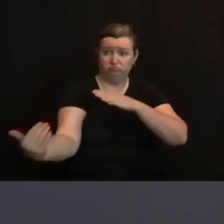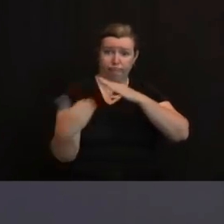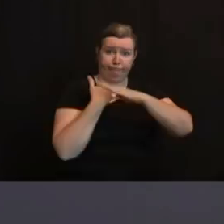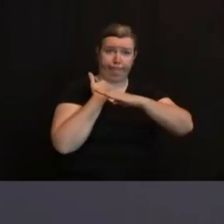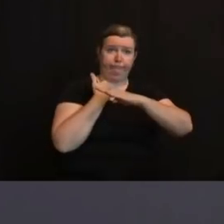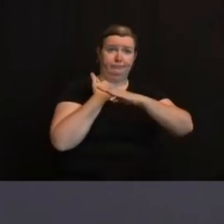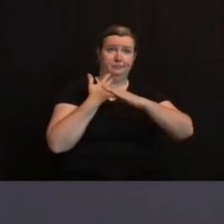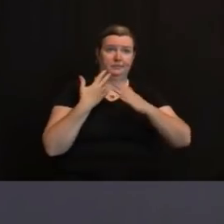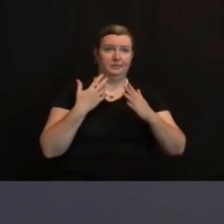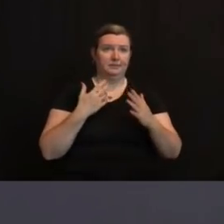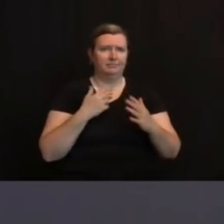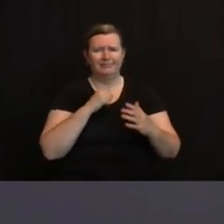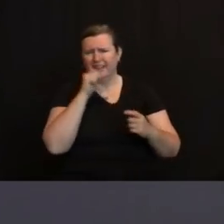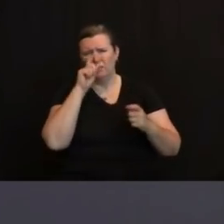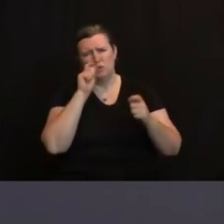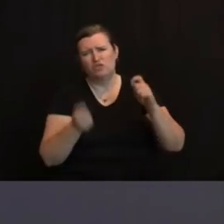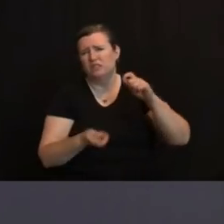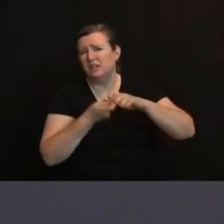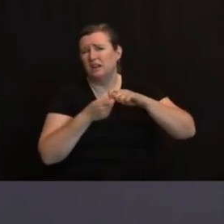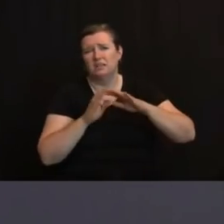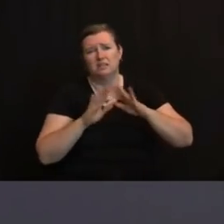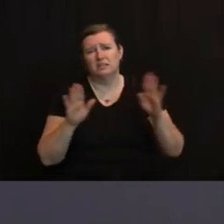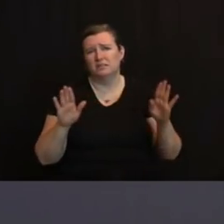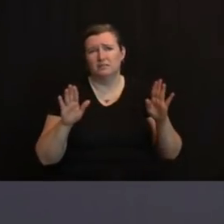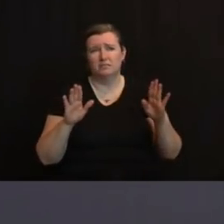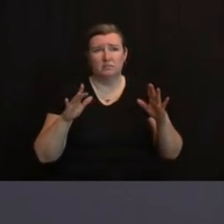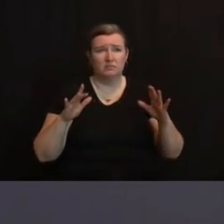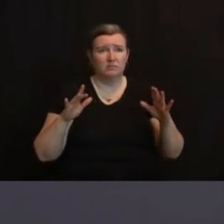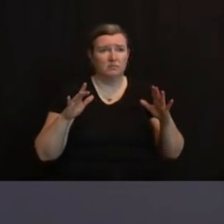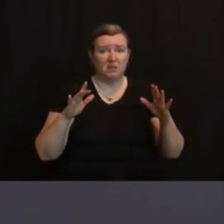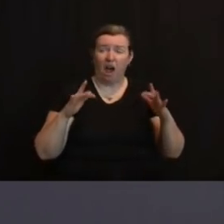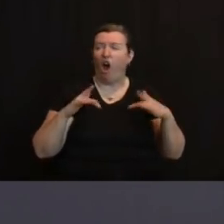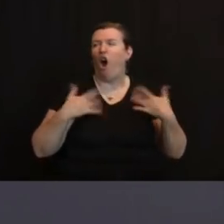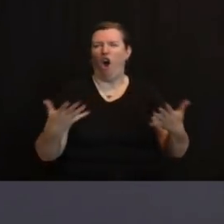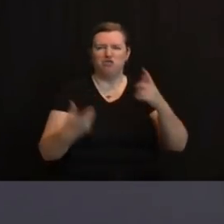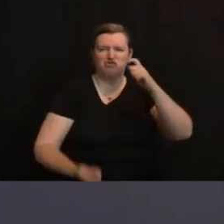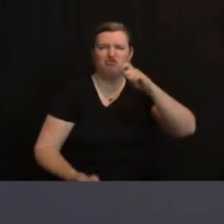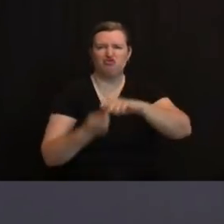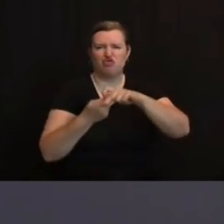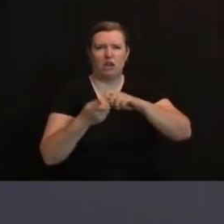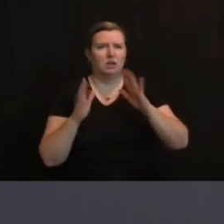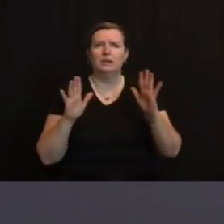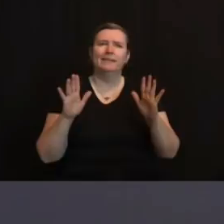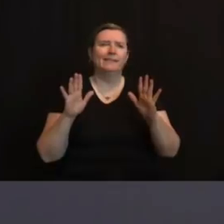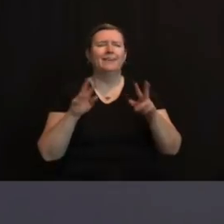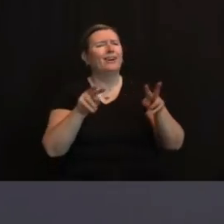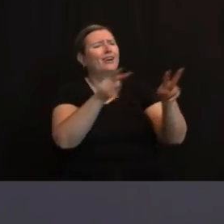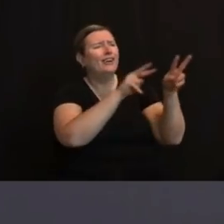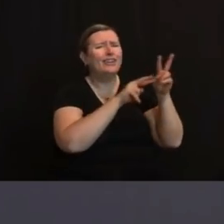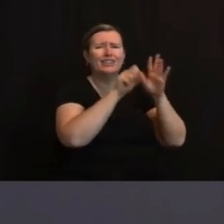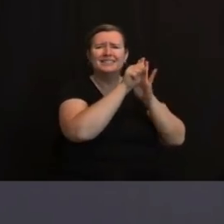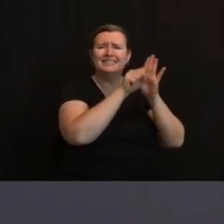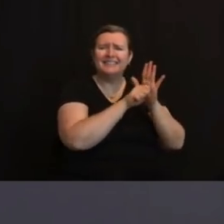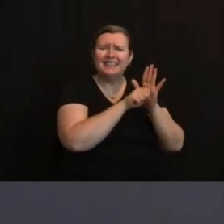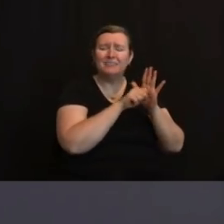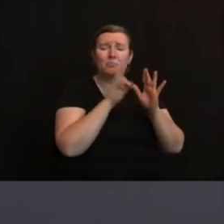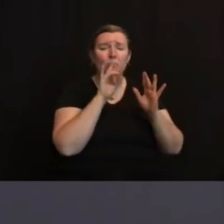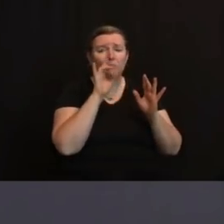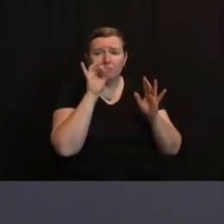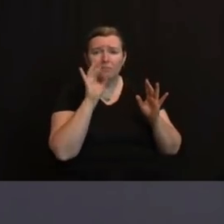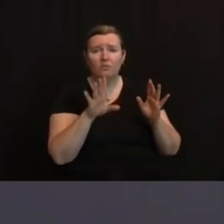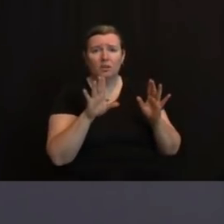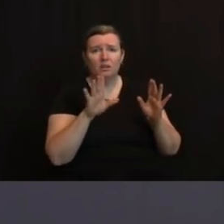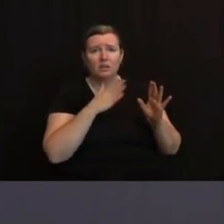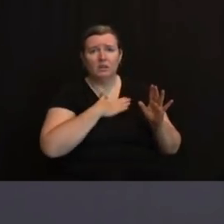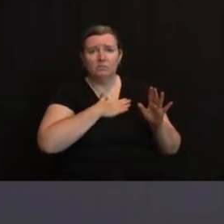We take no solace or joy in the hell that other states are going through, that we have gone through.